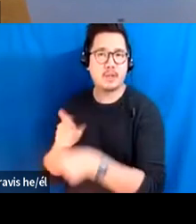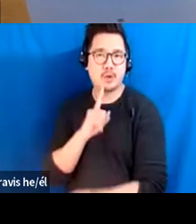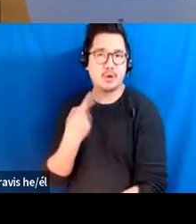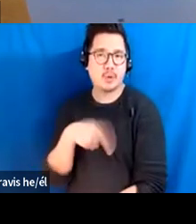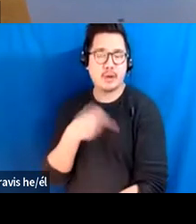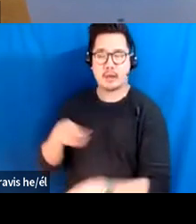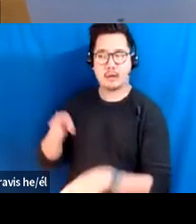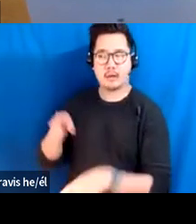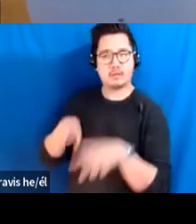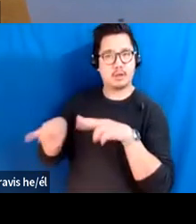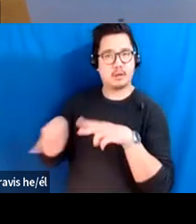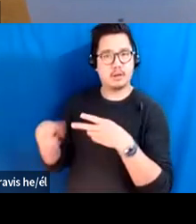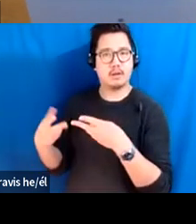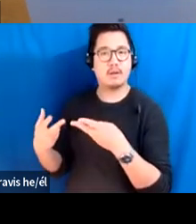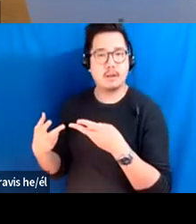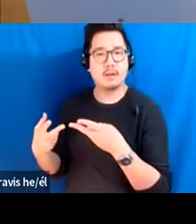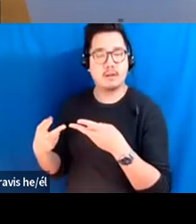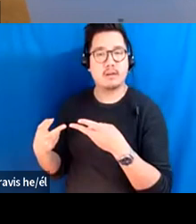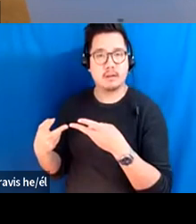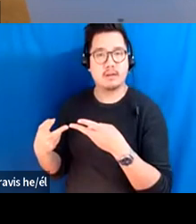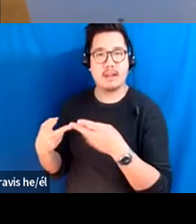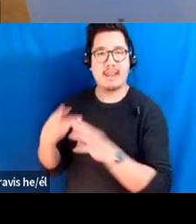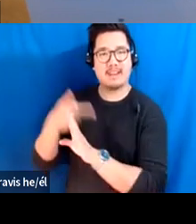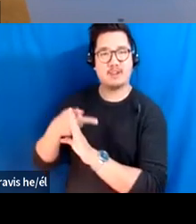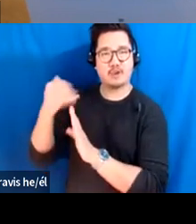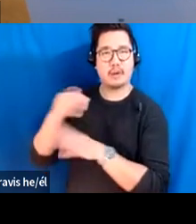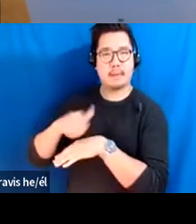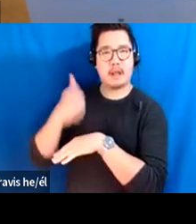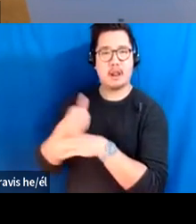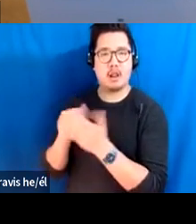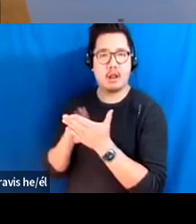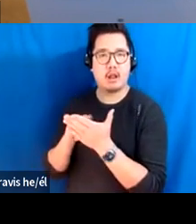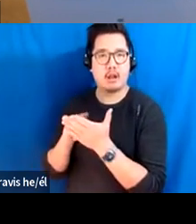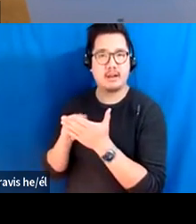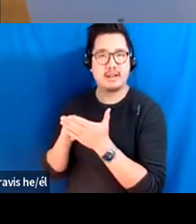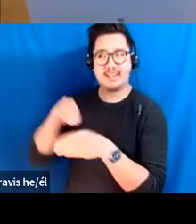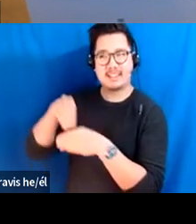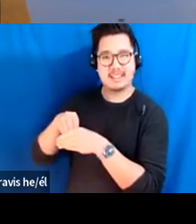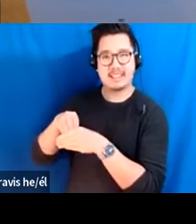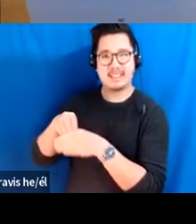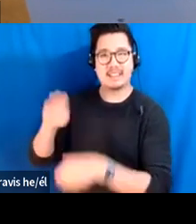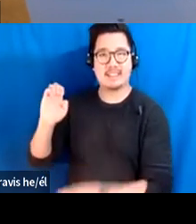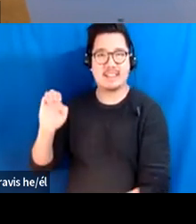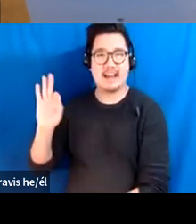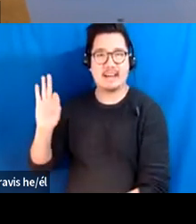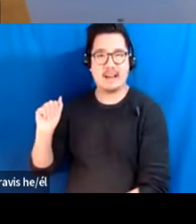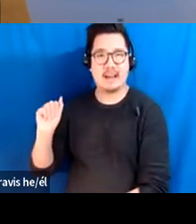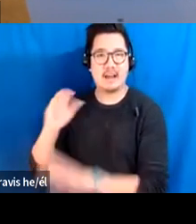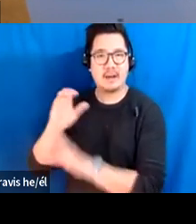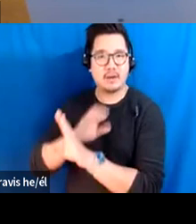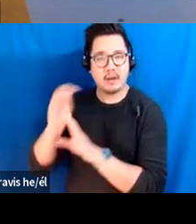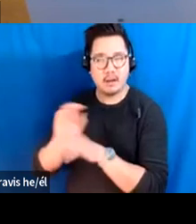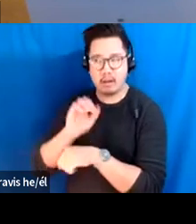assess um the degree to which the sort of project based learning approaches that are embedded within our efa curriculum are